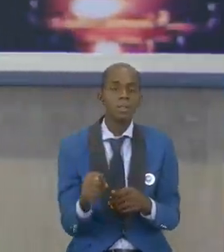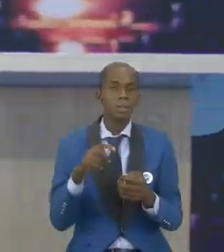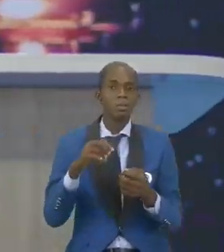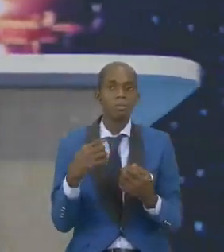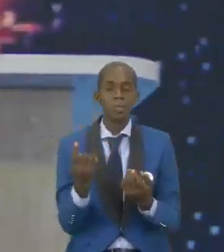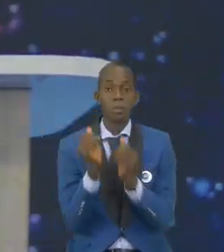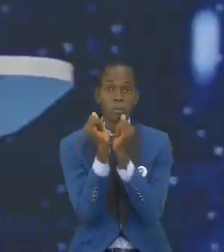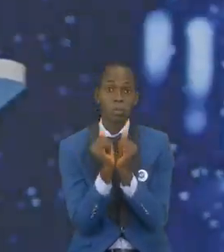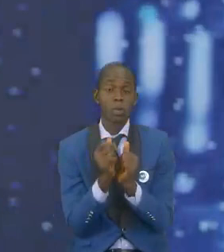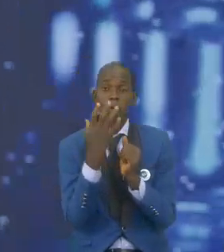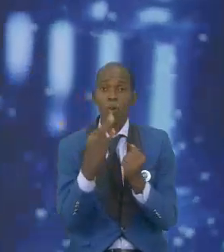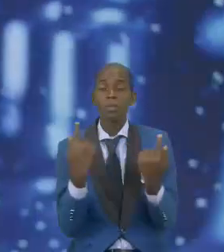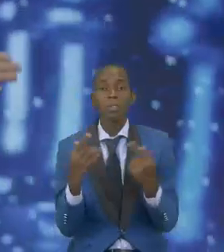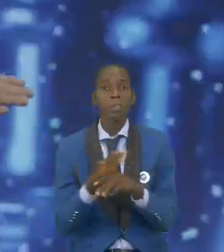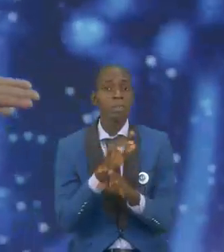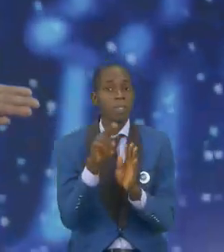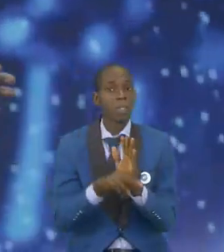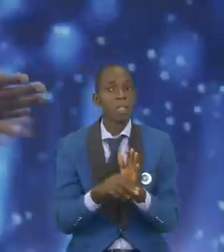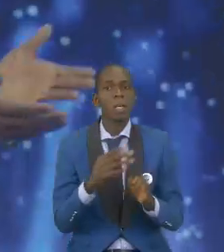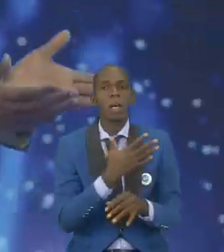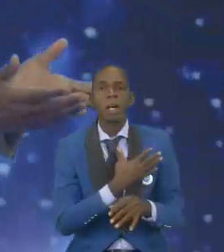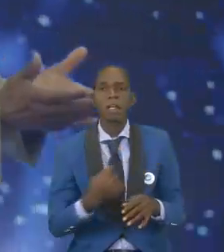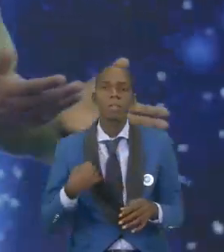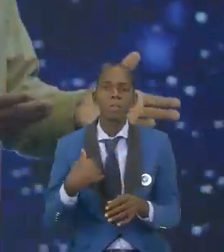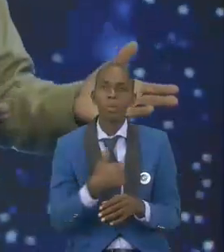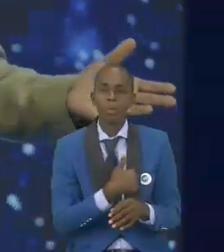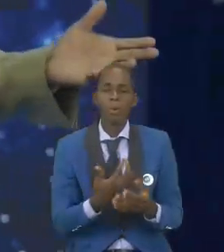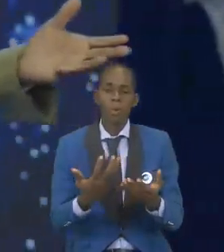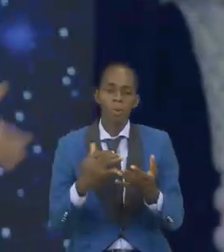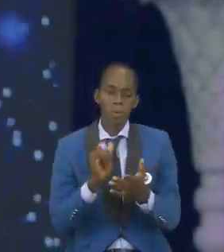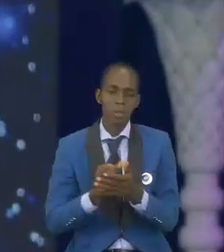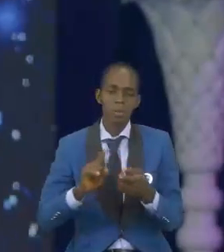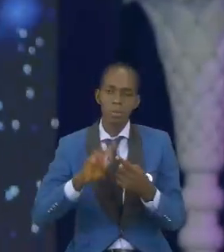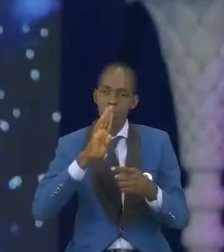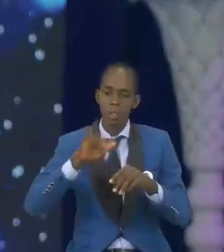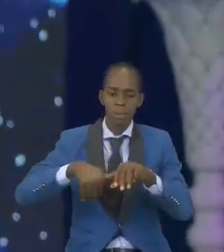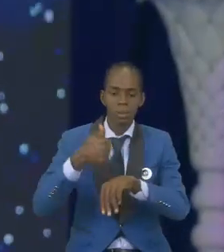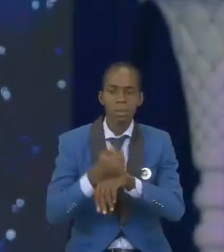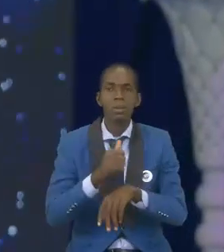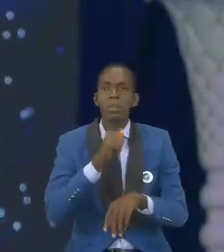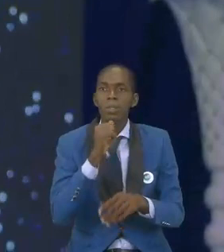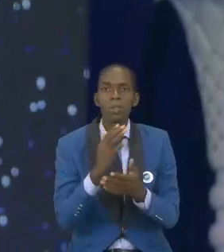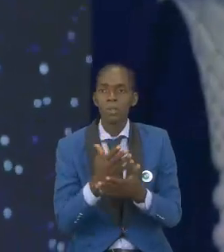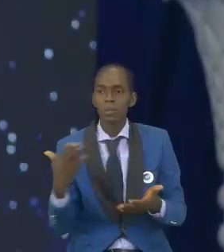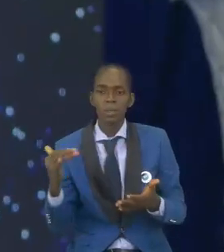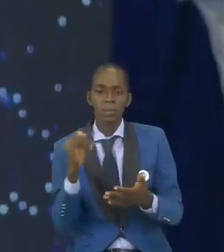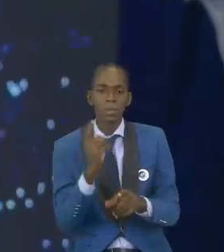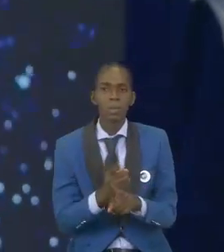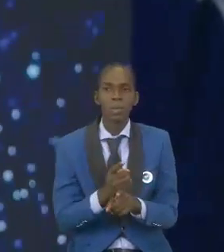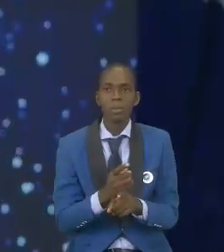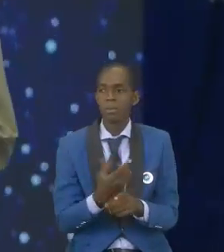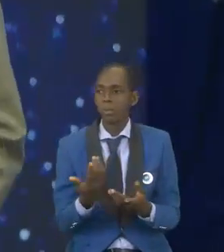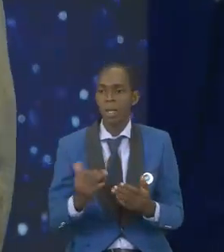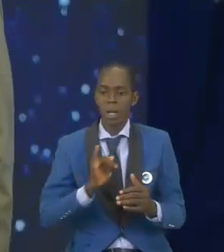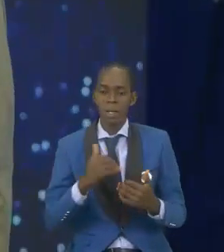be established, not something passing, not something I have it now, I don't know whether I can establish it and